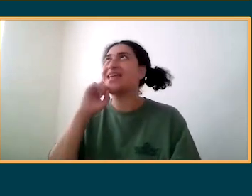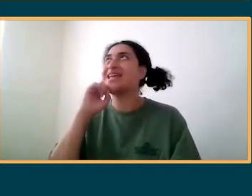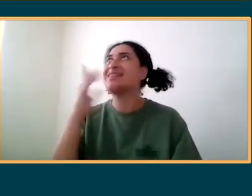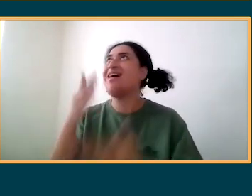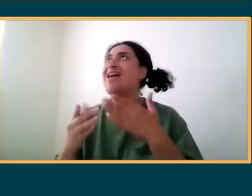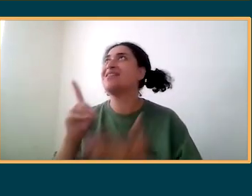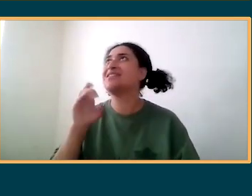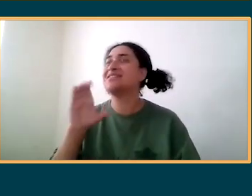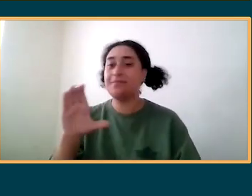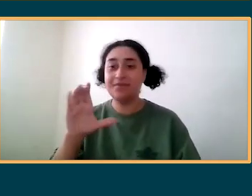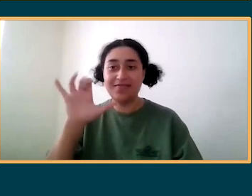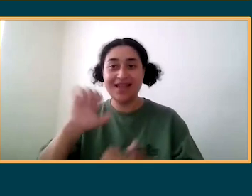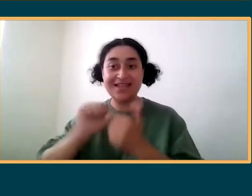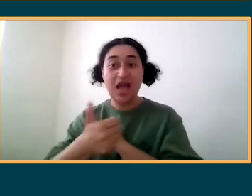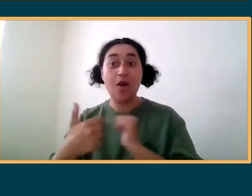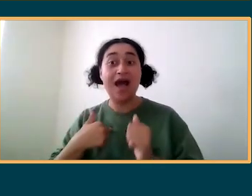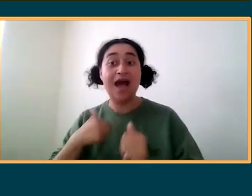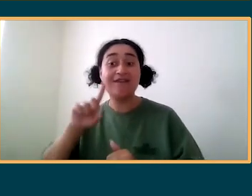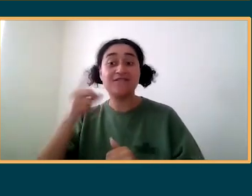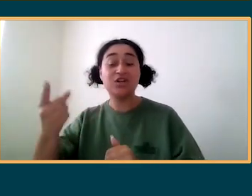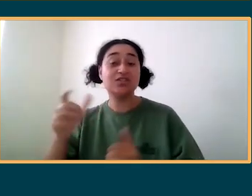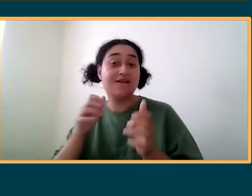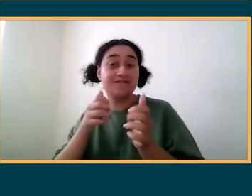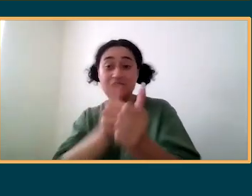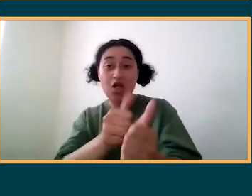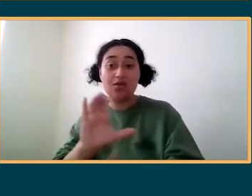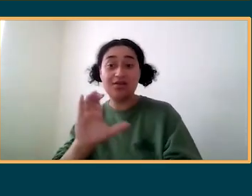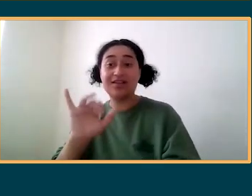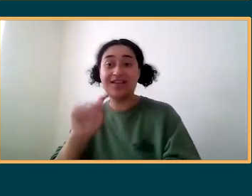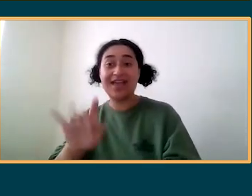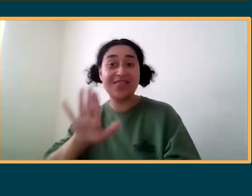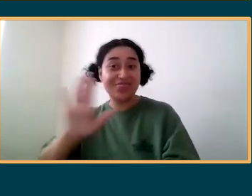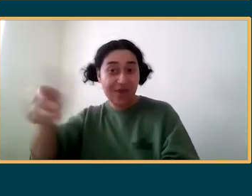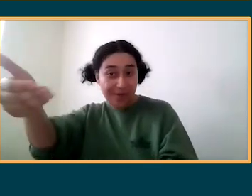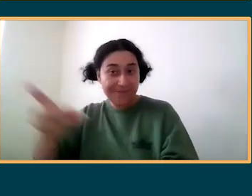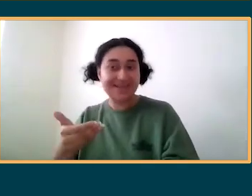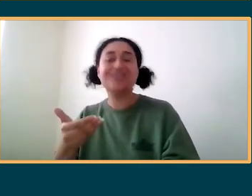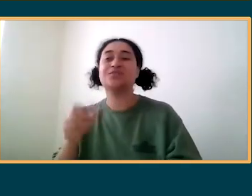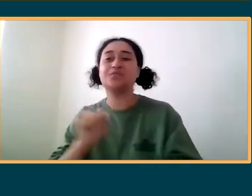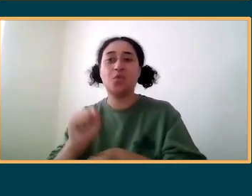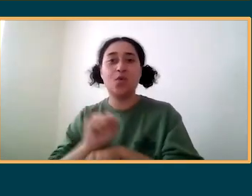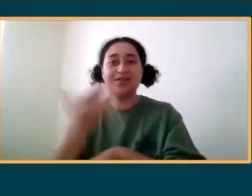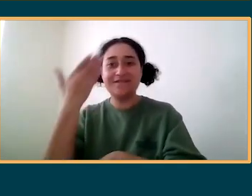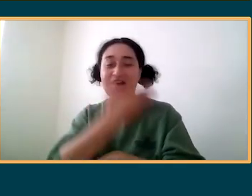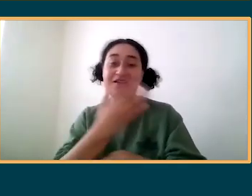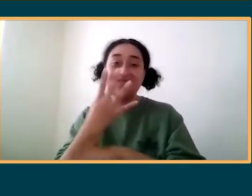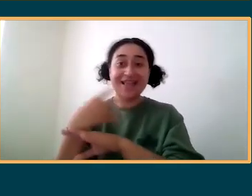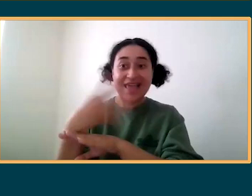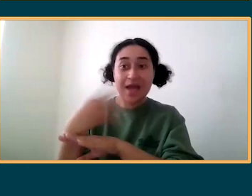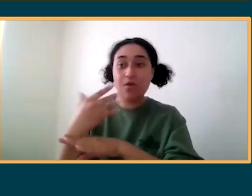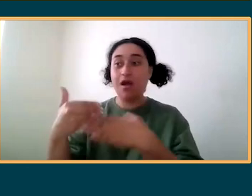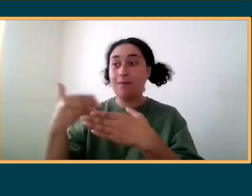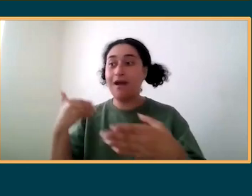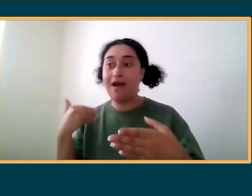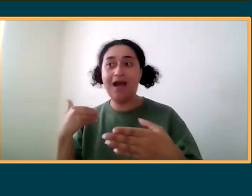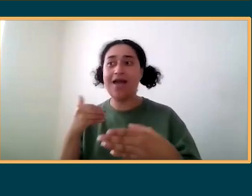December. That is how I first started following Kate, through their recommendation. She has worked in front of the camera and behind the scenes for 10 years as